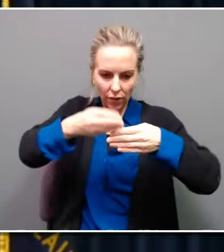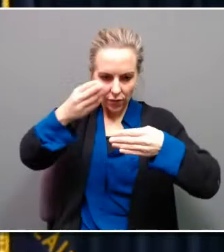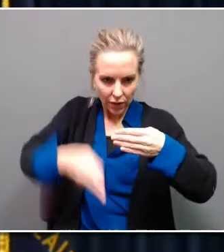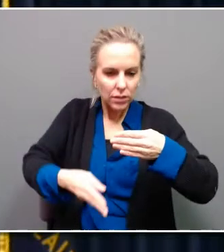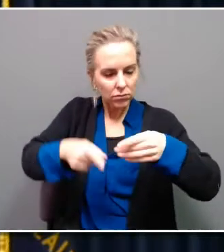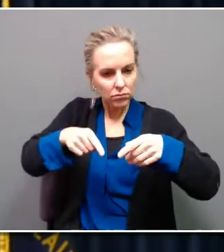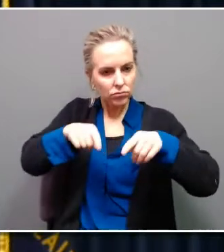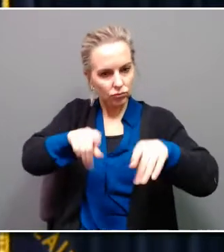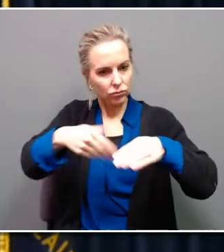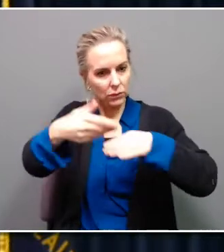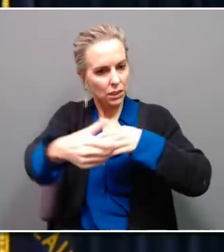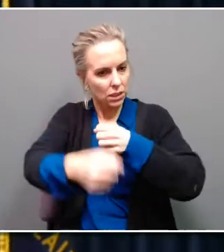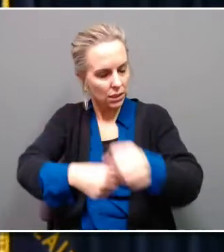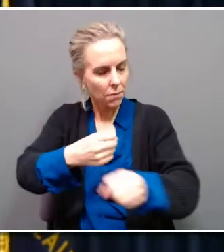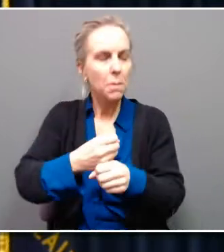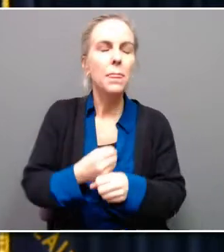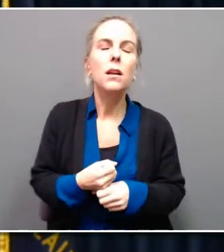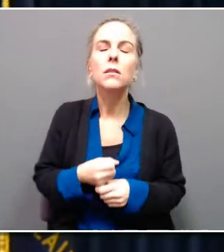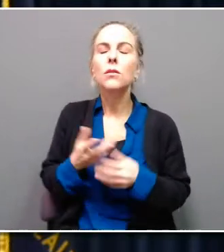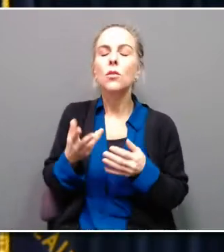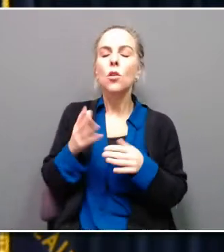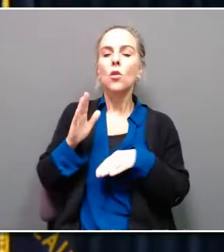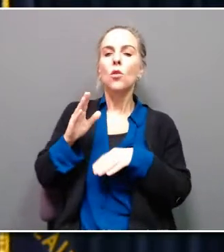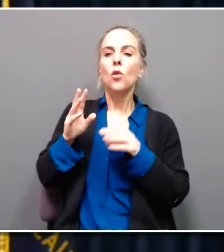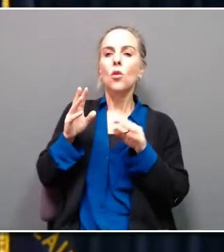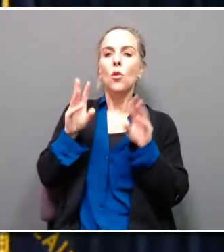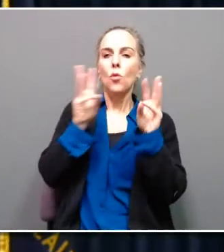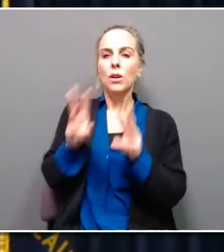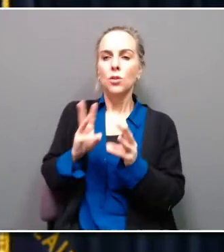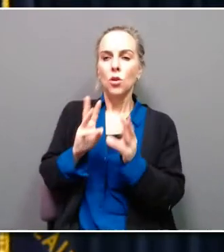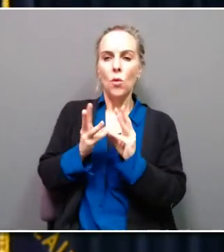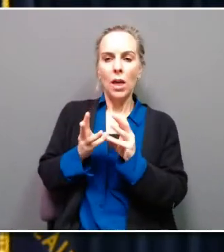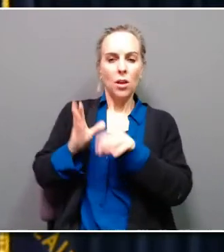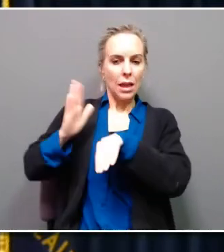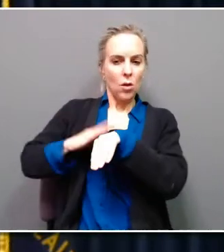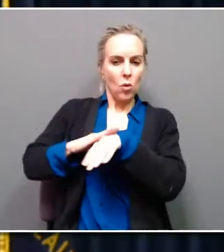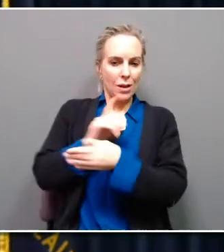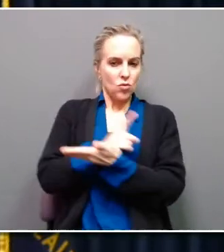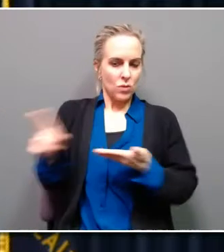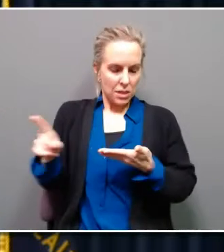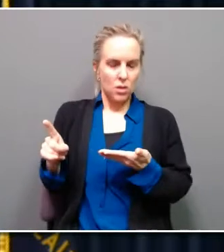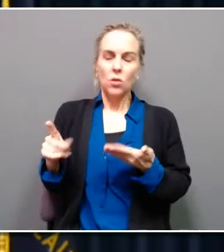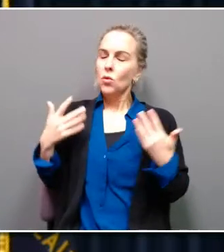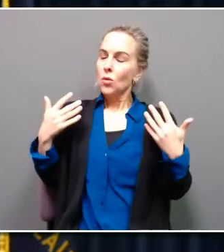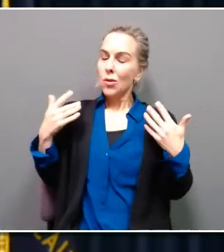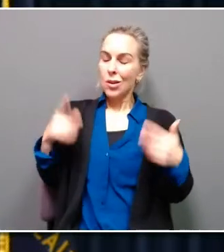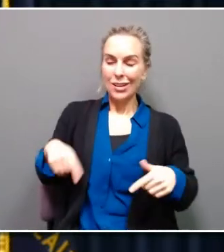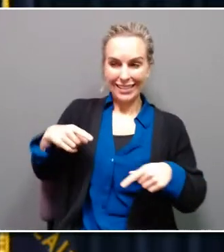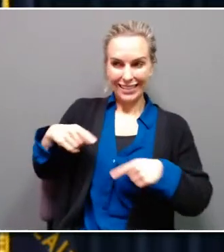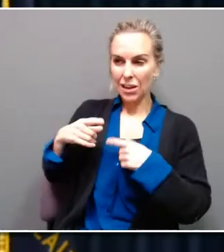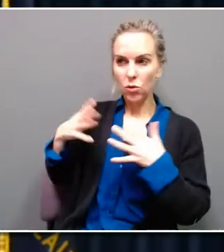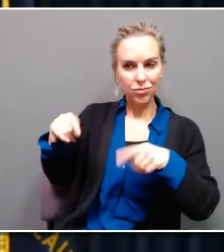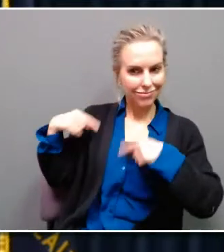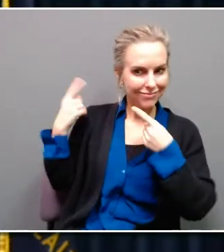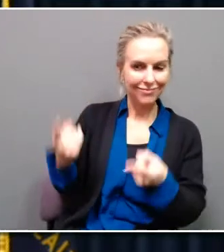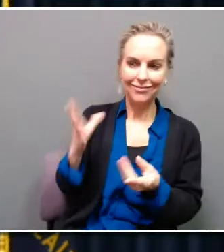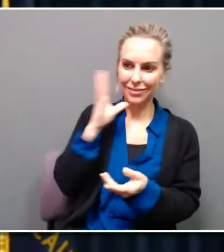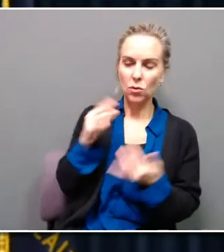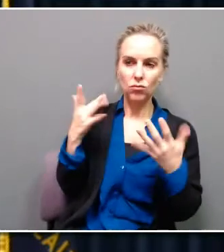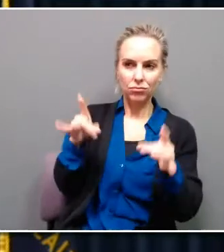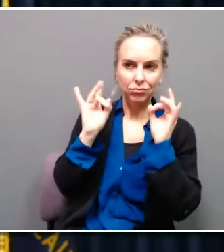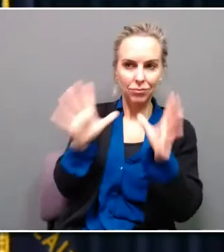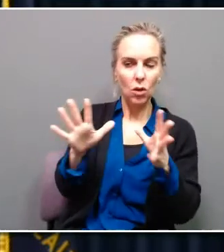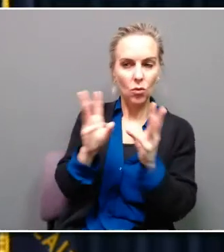All right, Winter Weather Awareness Week. Historically, Kentucky has experienced extreme winter weather, including the Arctic weather